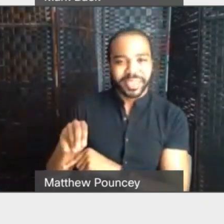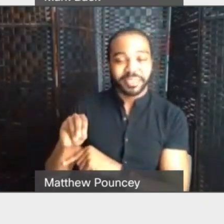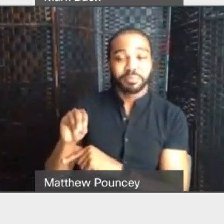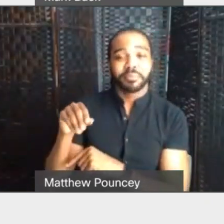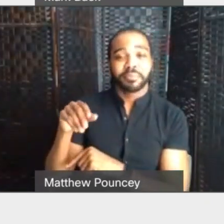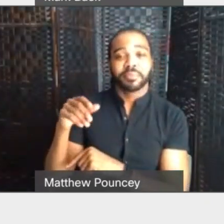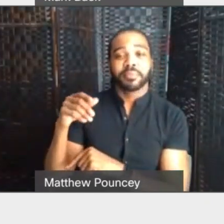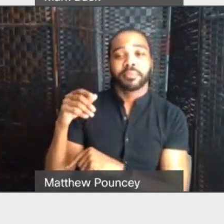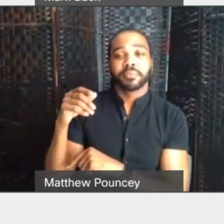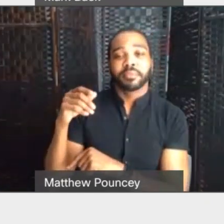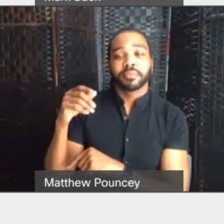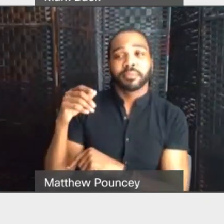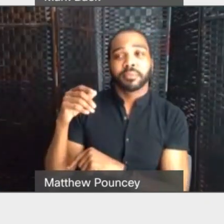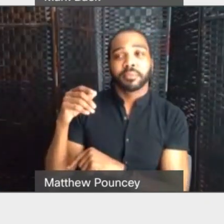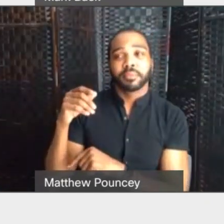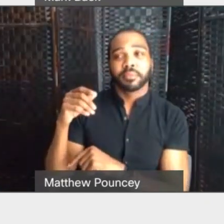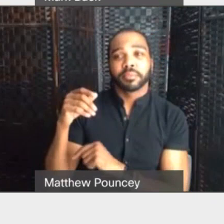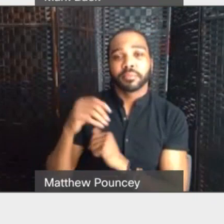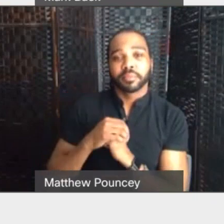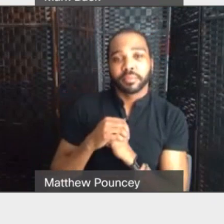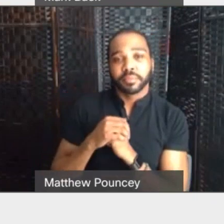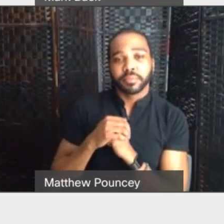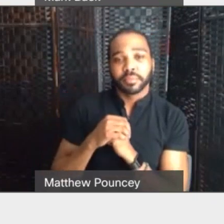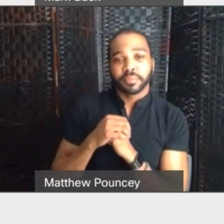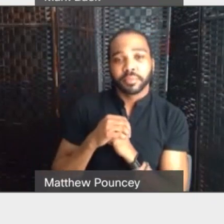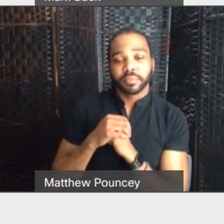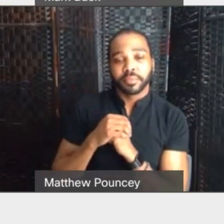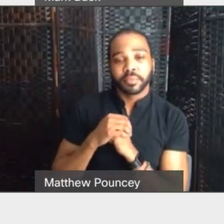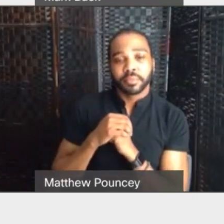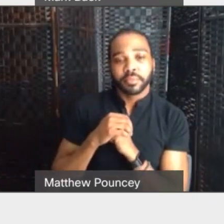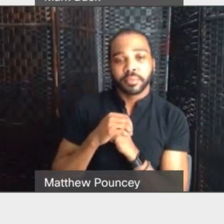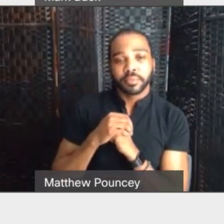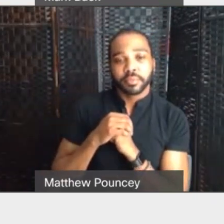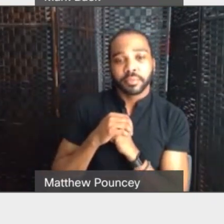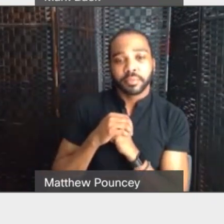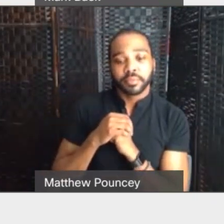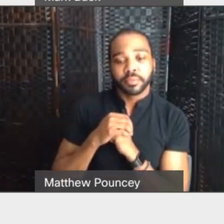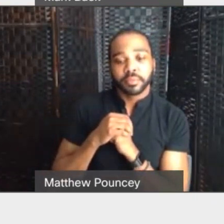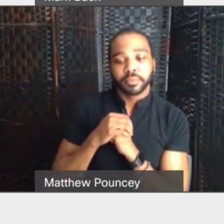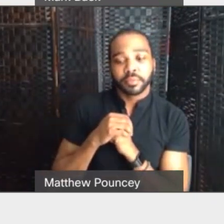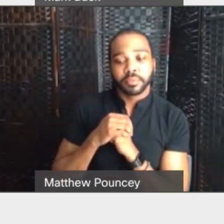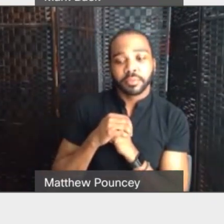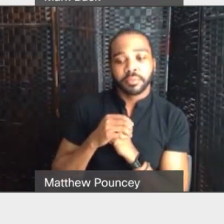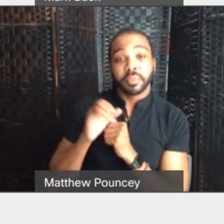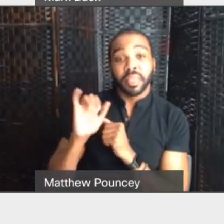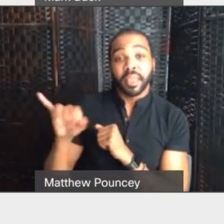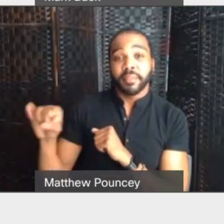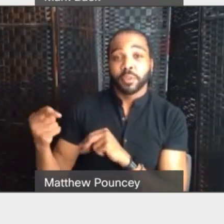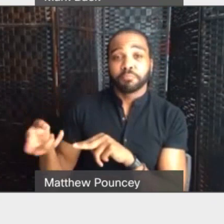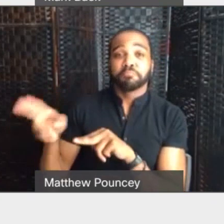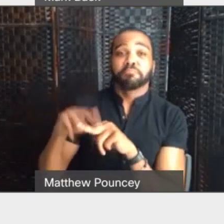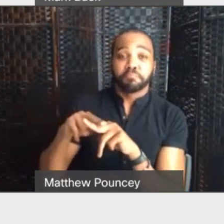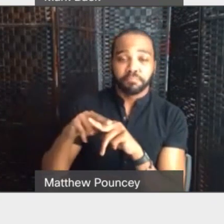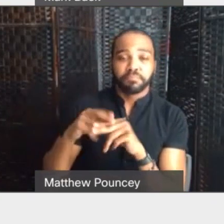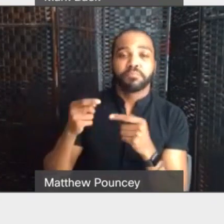During the time of the public health emergency. So for each quarter in which